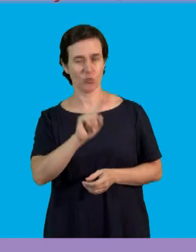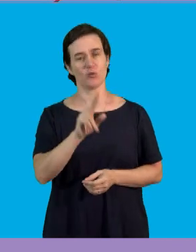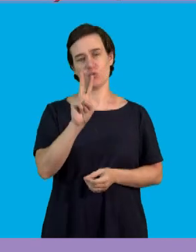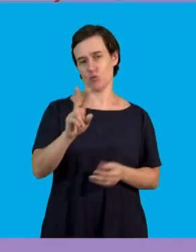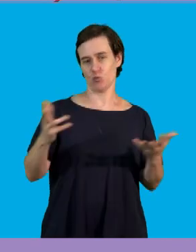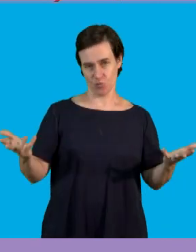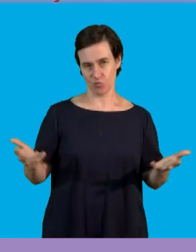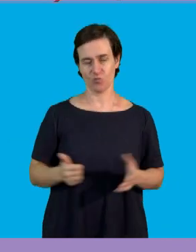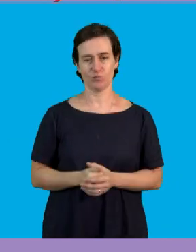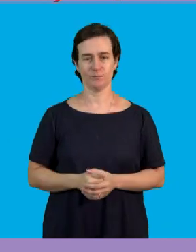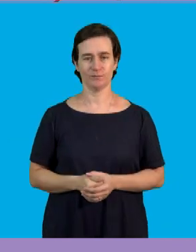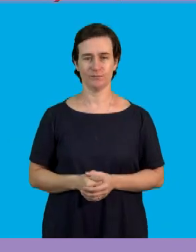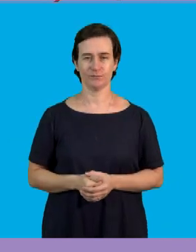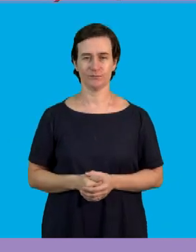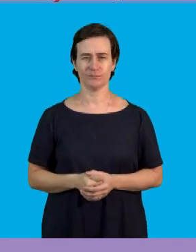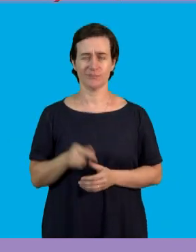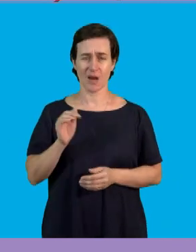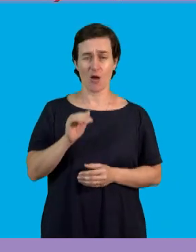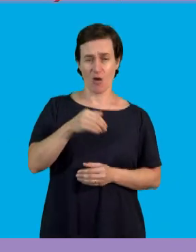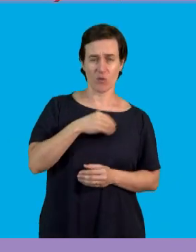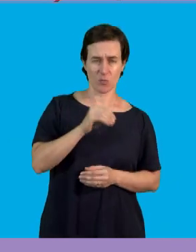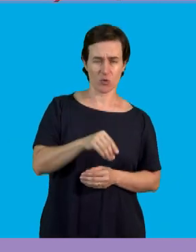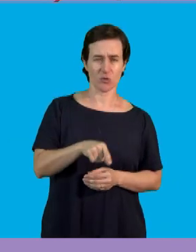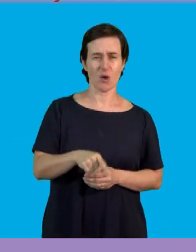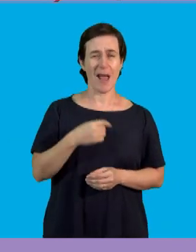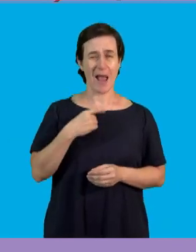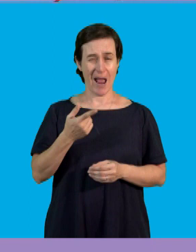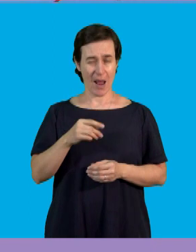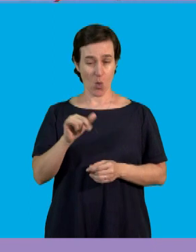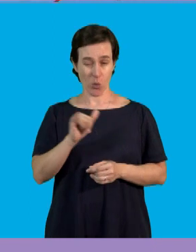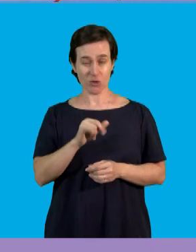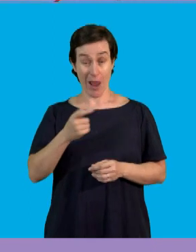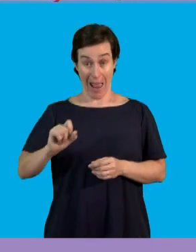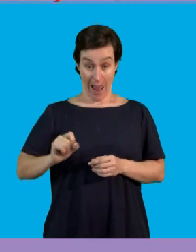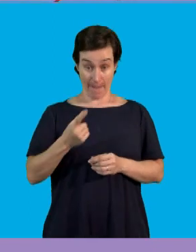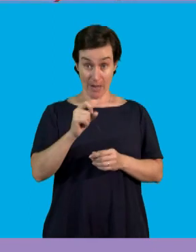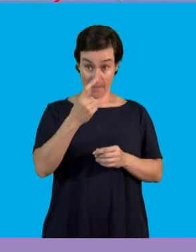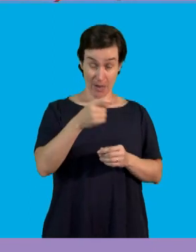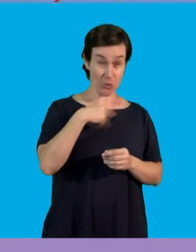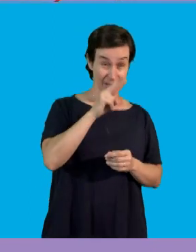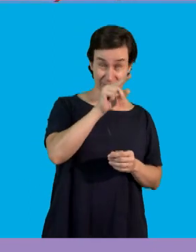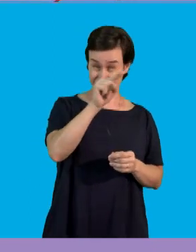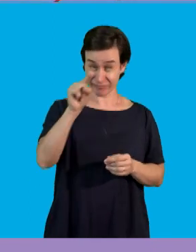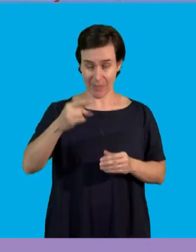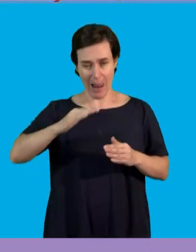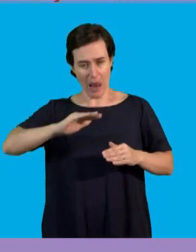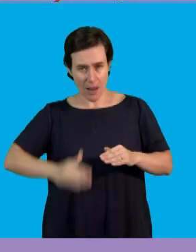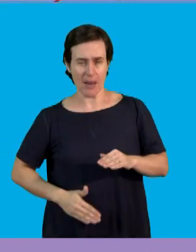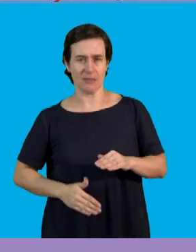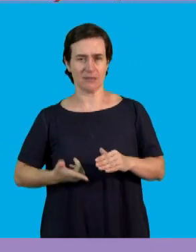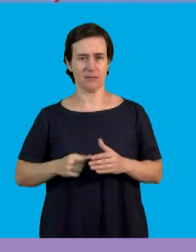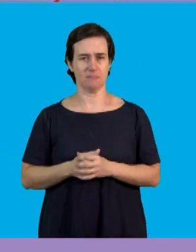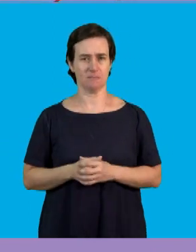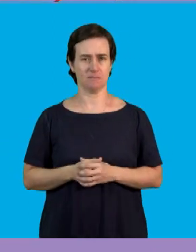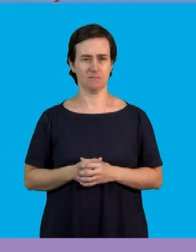from our list is just 2. Then after we list the common ones, we are looking for the lowest frequency. And the